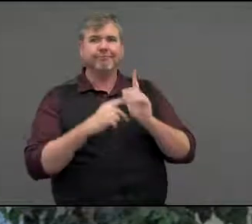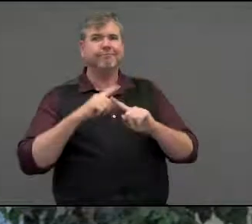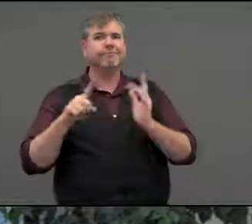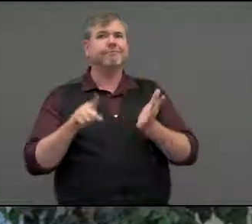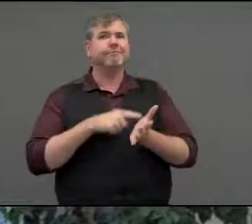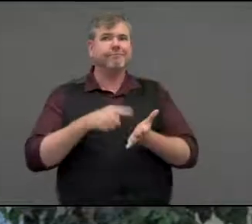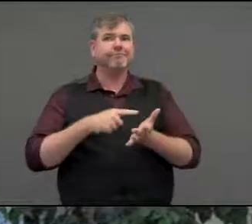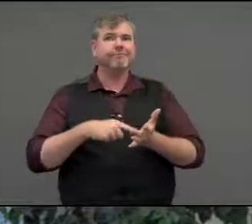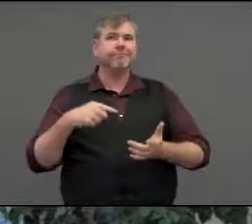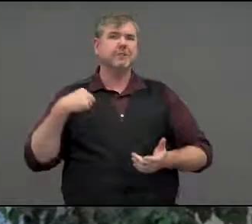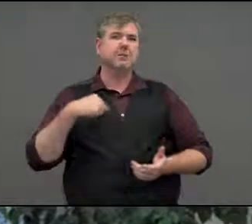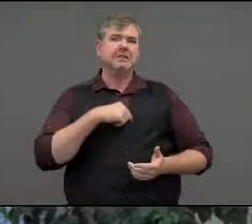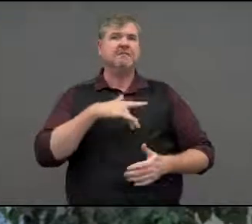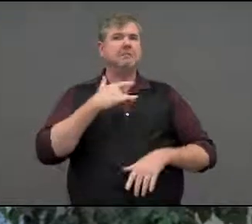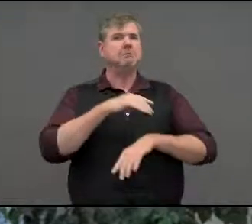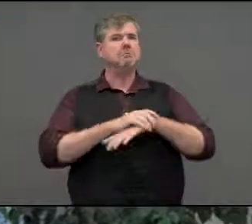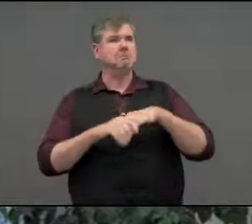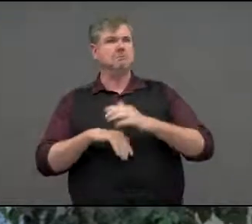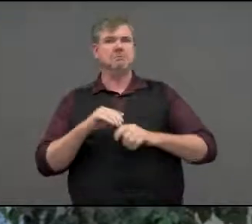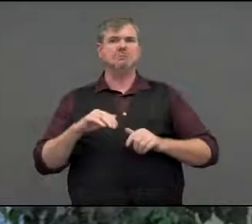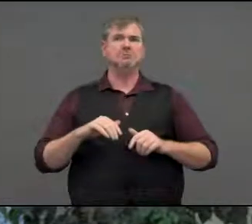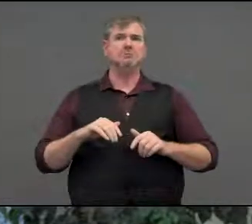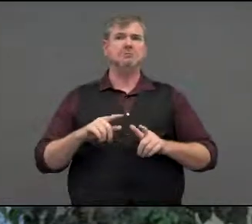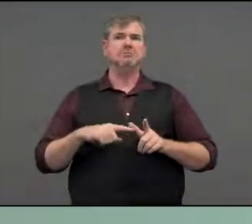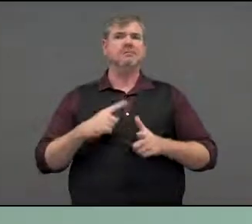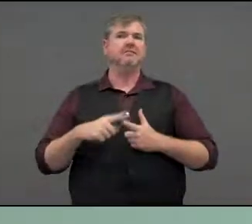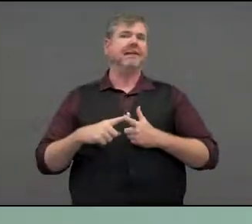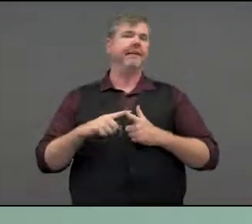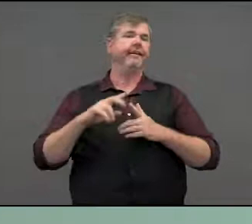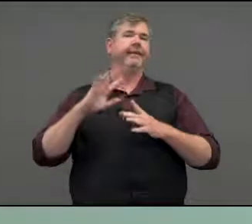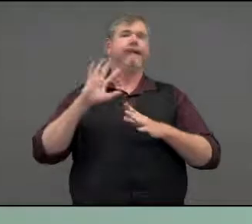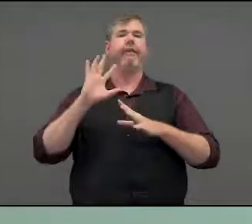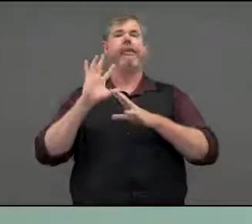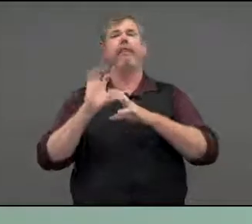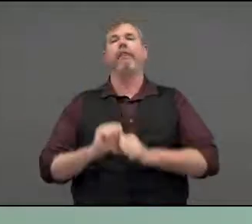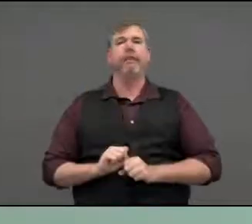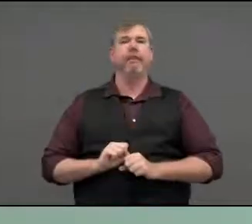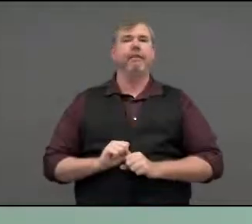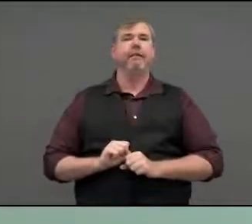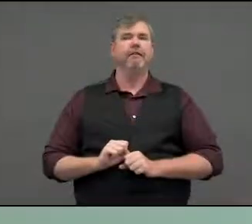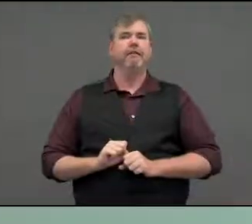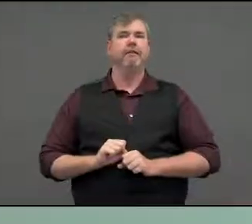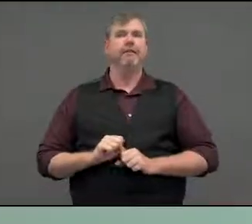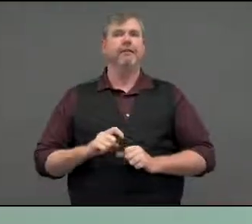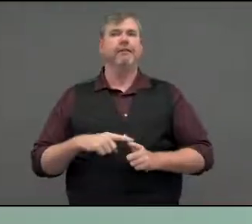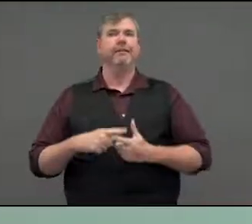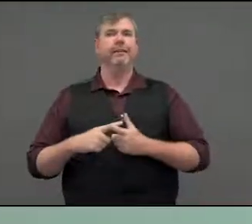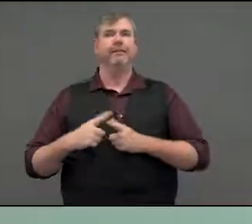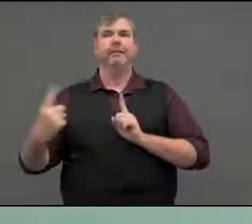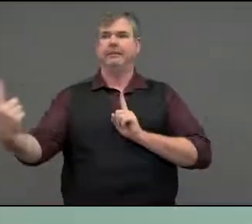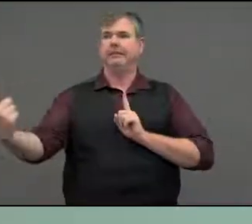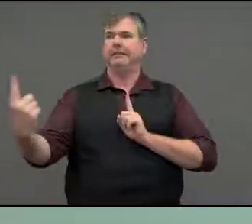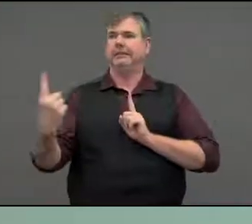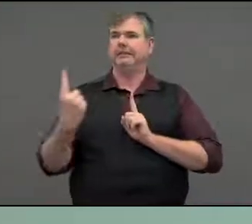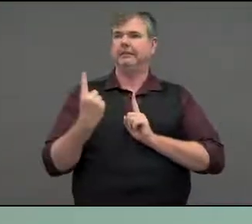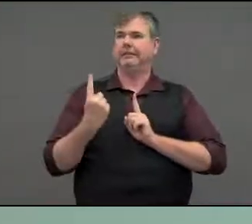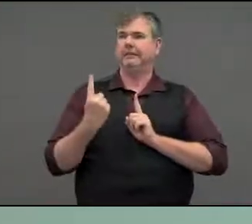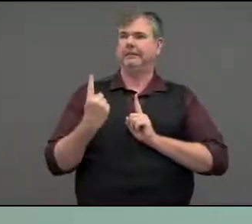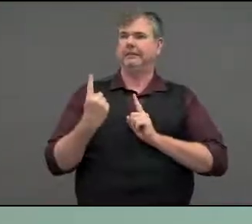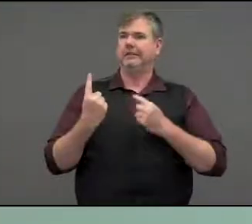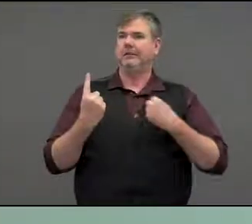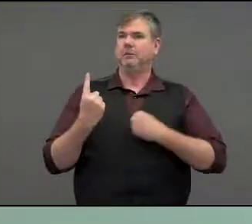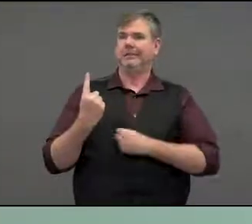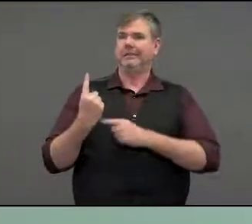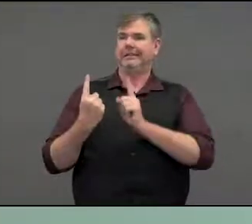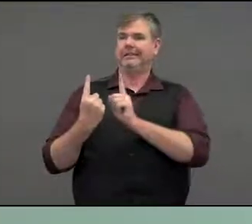do out of habit now is if we feel like somebody's getting too close, we take a step back. Yeah. And that indicates to the person that, okay, you're a little too close,